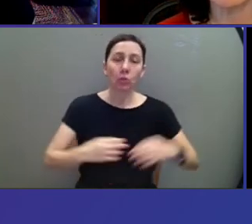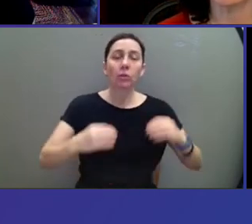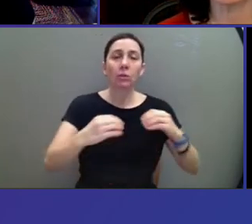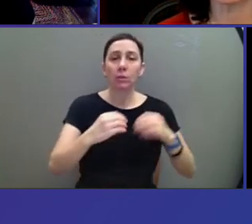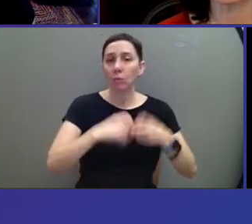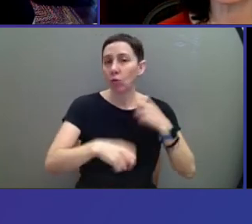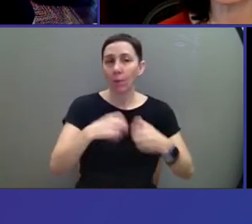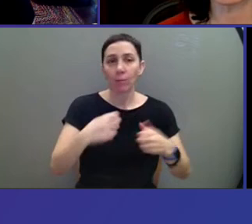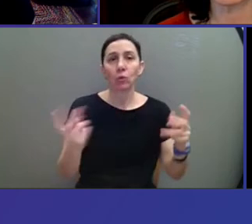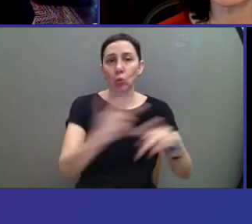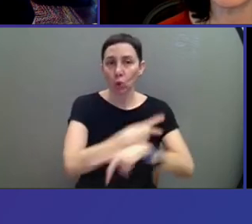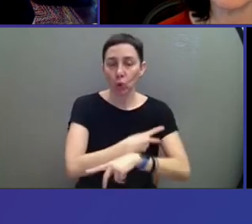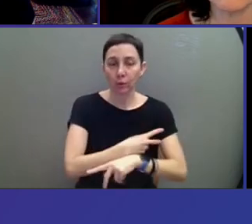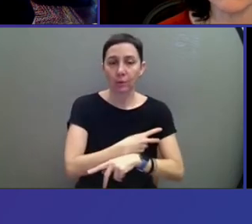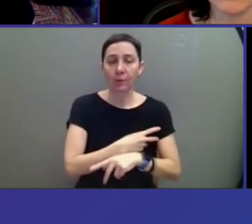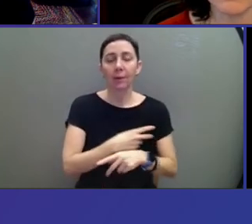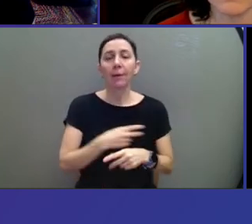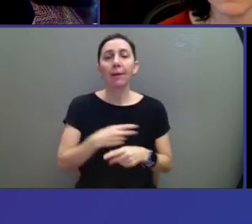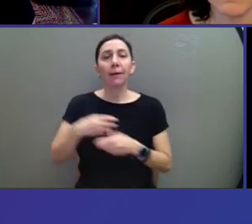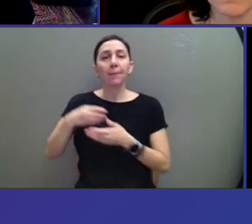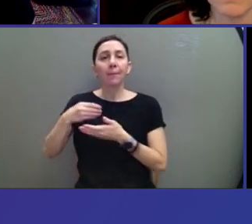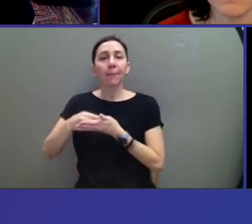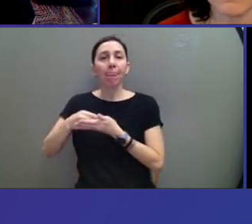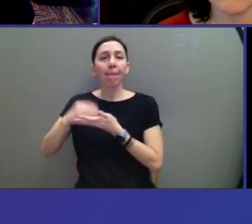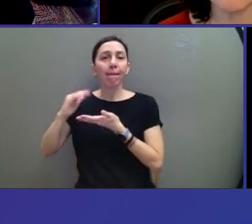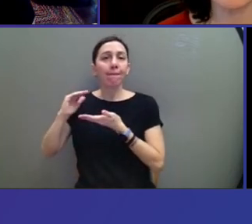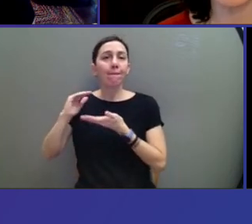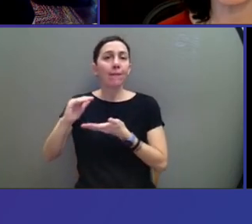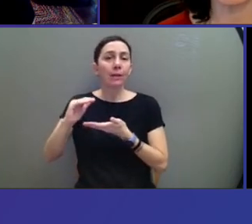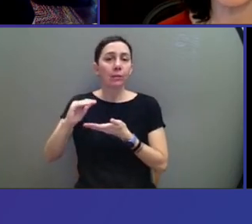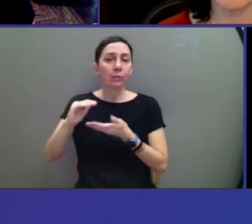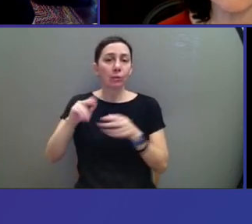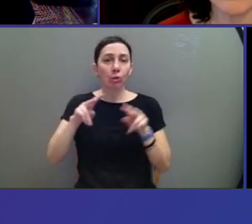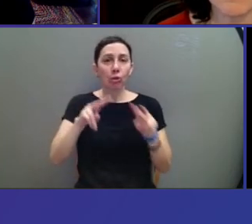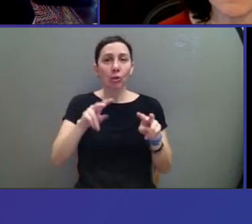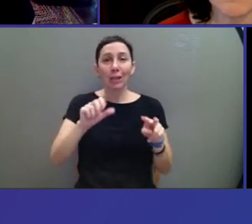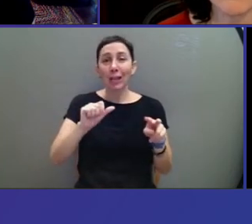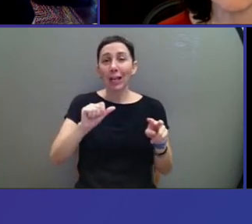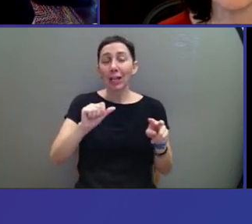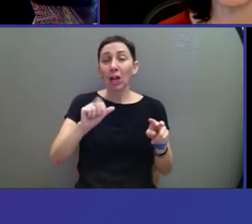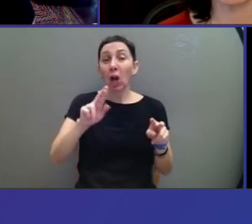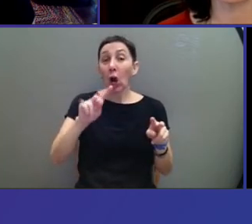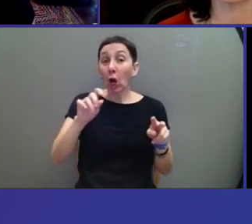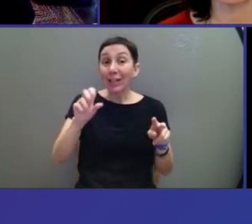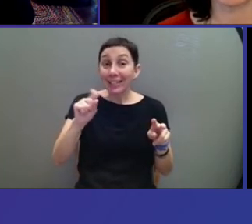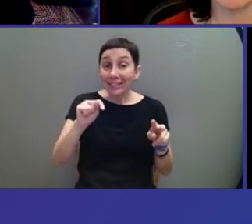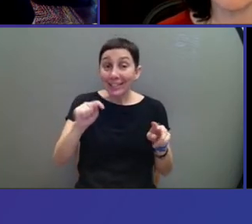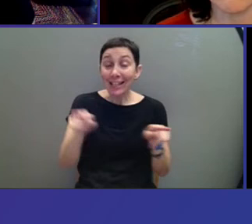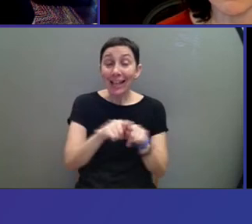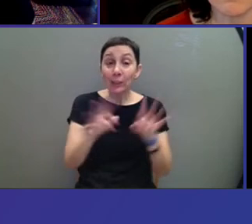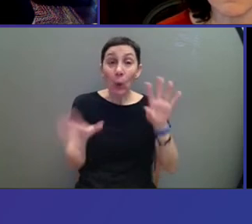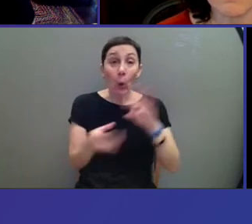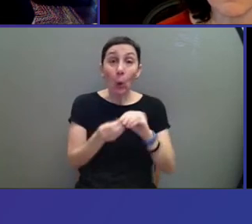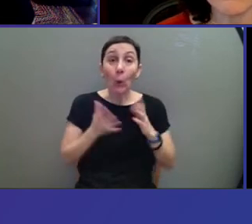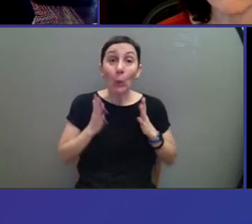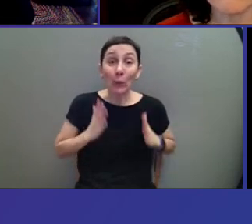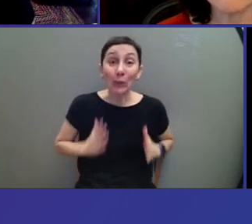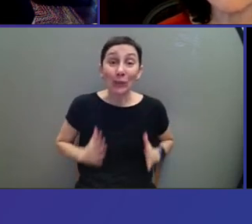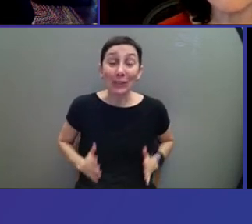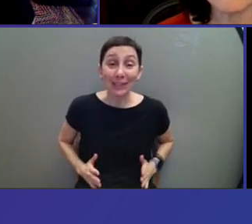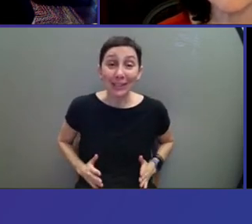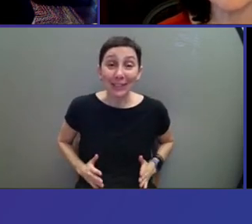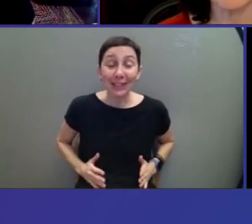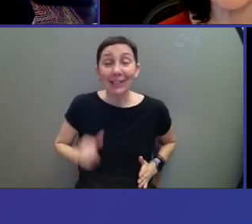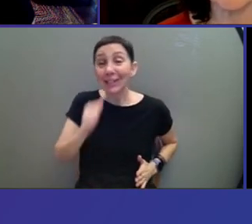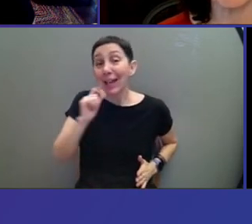that funders really look at artists as whole beings, and that the health is not just